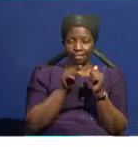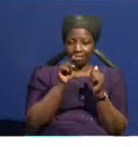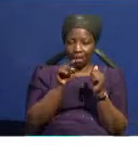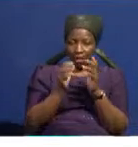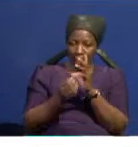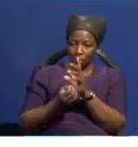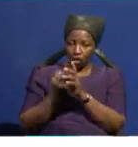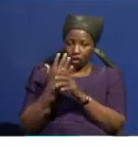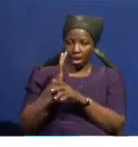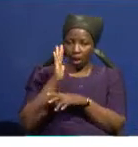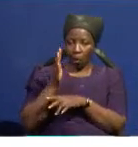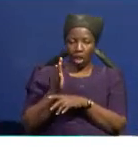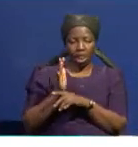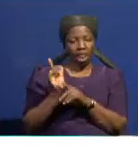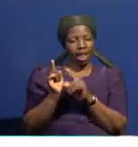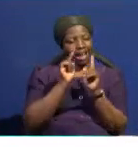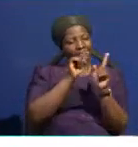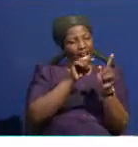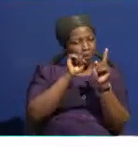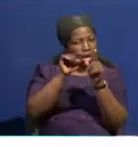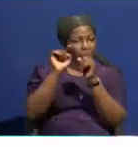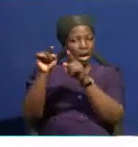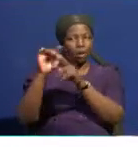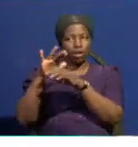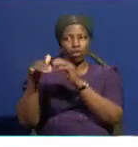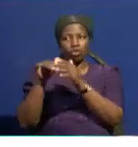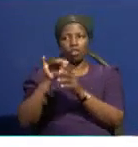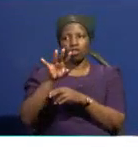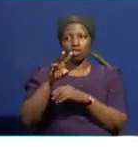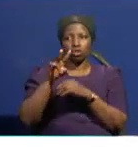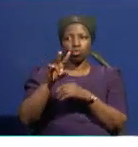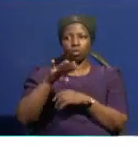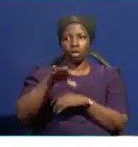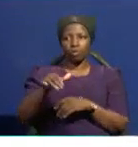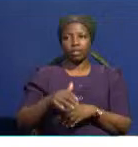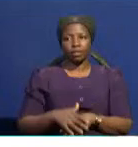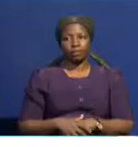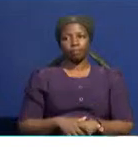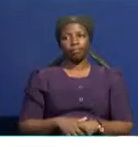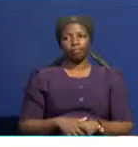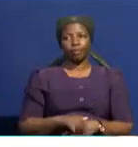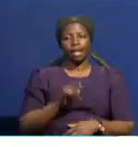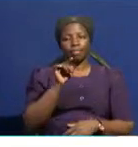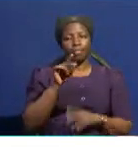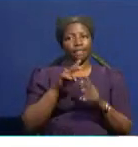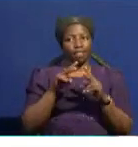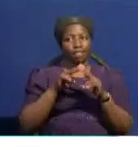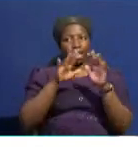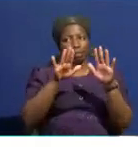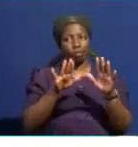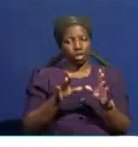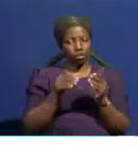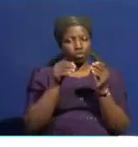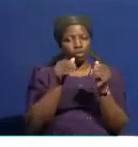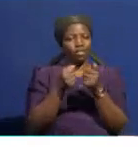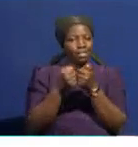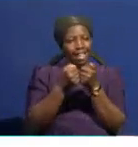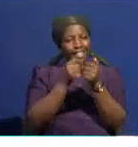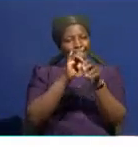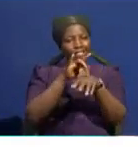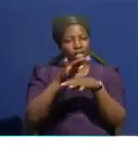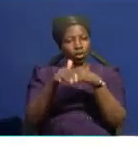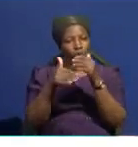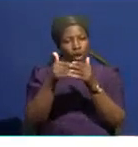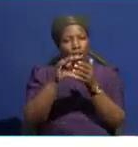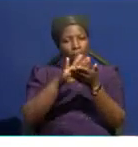will go around in the 42 counties. Building alliances with the sector is essential for addressing common challenges and fostering growth. By becoming a member